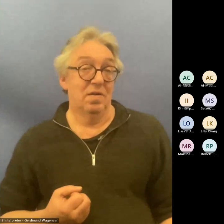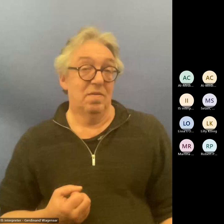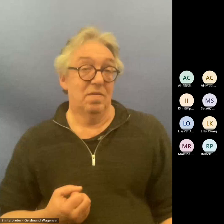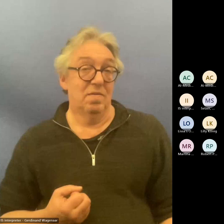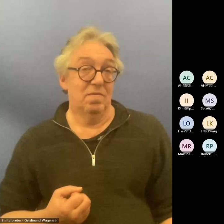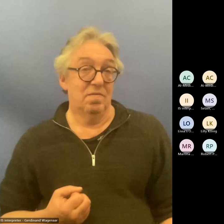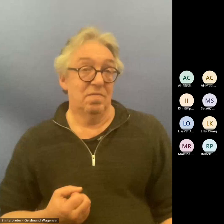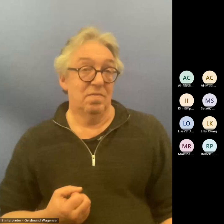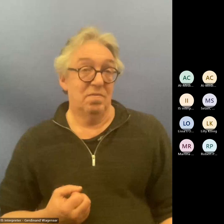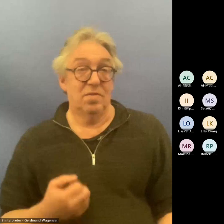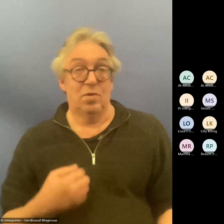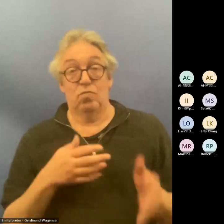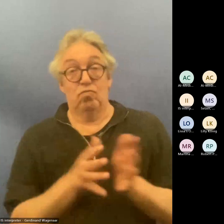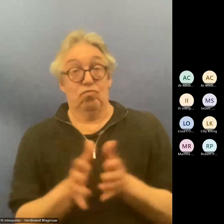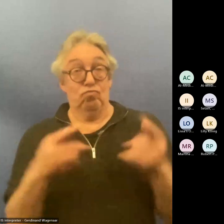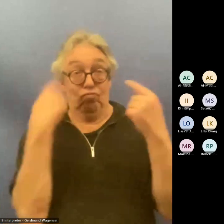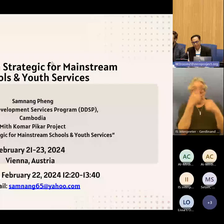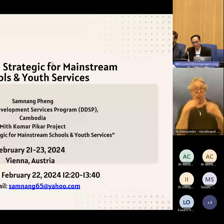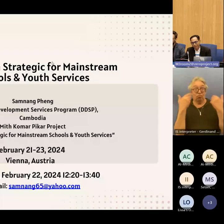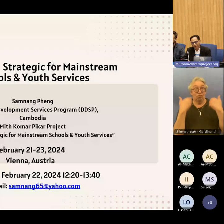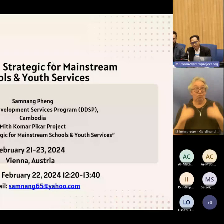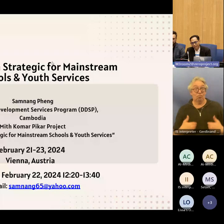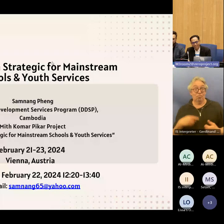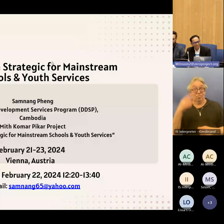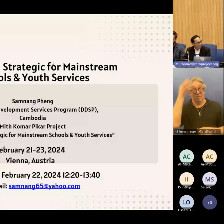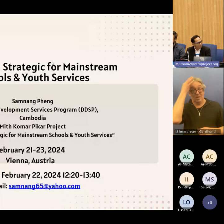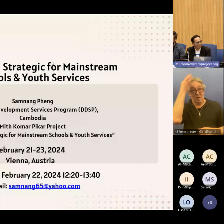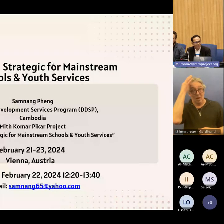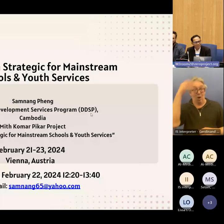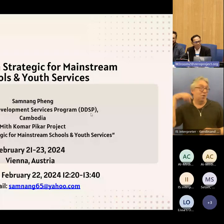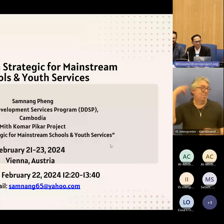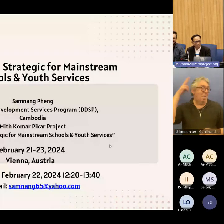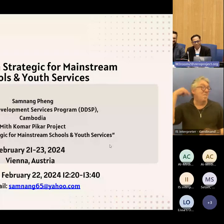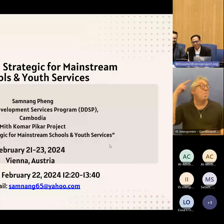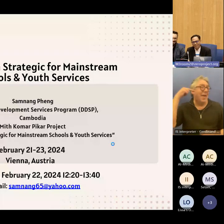can describe myself. I dye my hair black